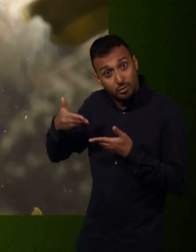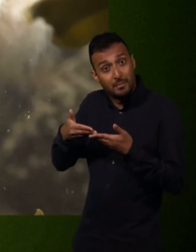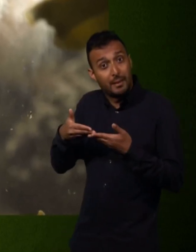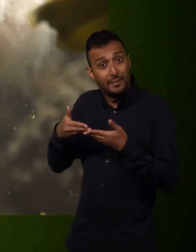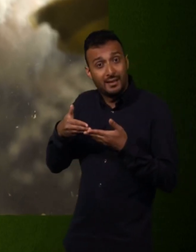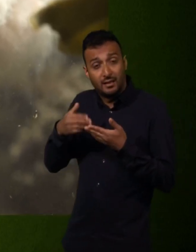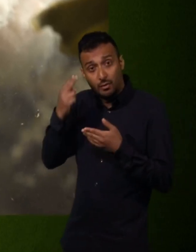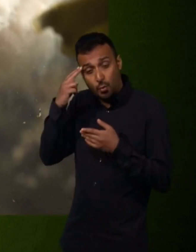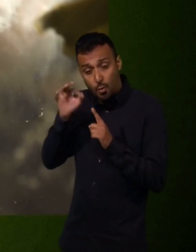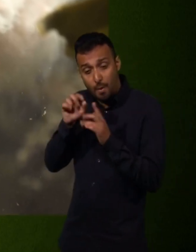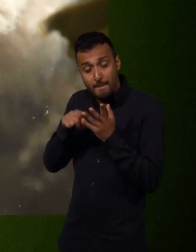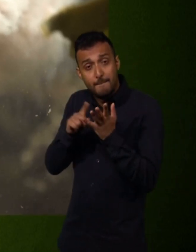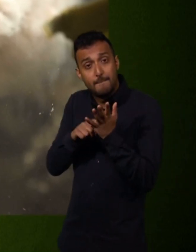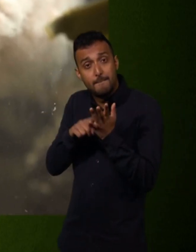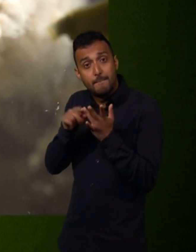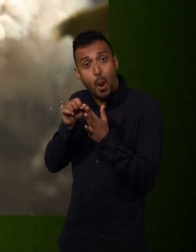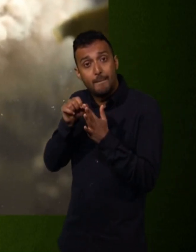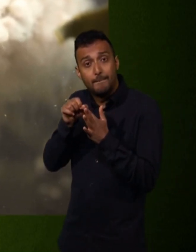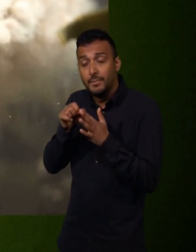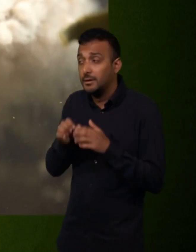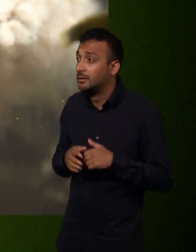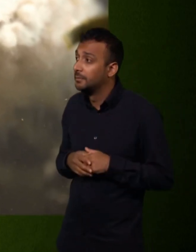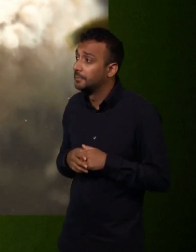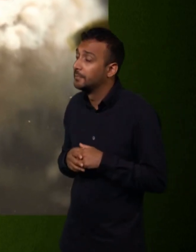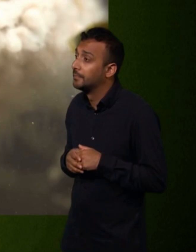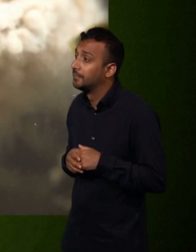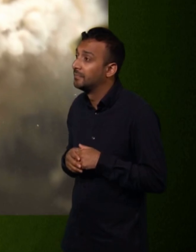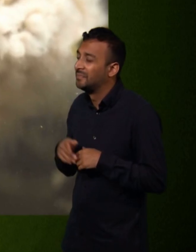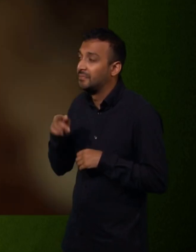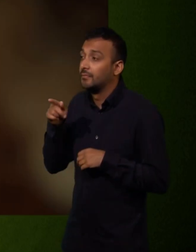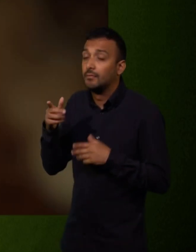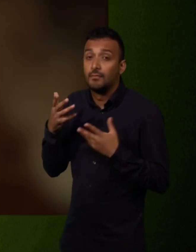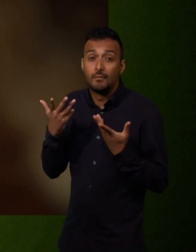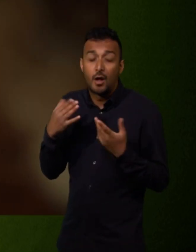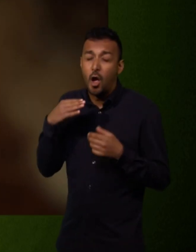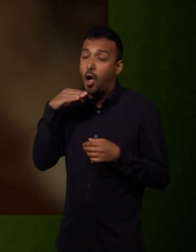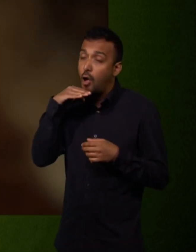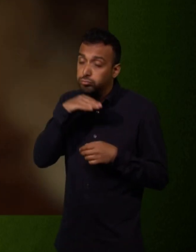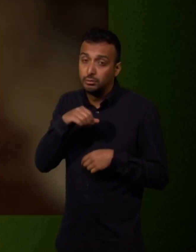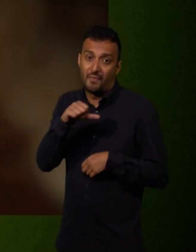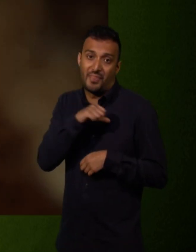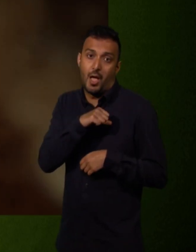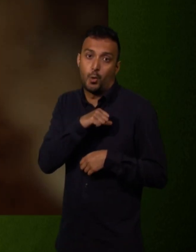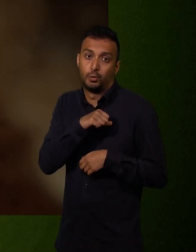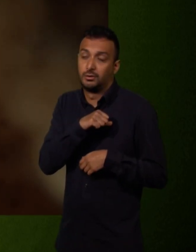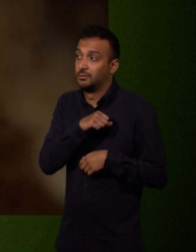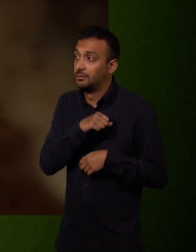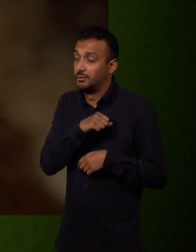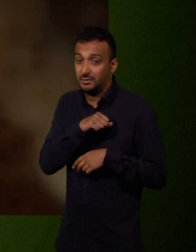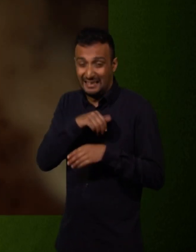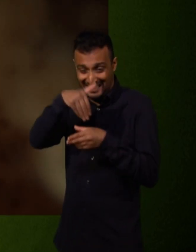They're anchored to rocks around our coastline in their hundreds of thousands.